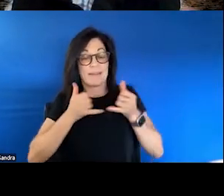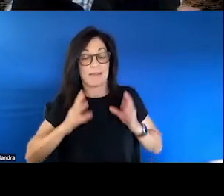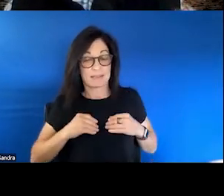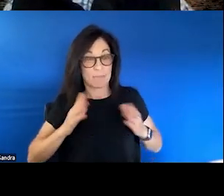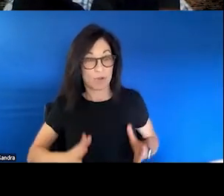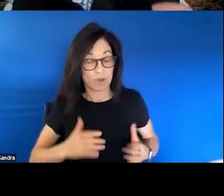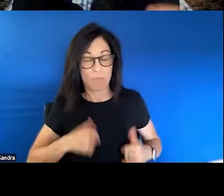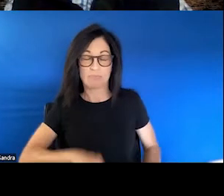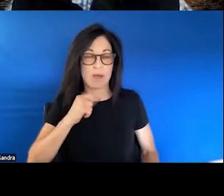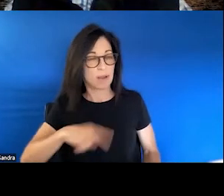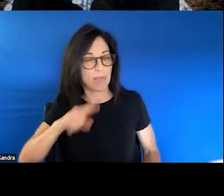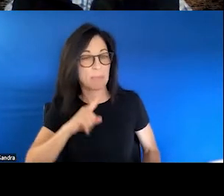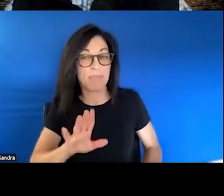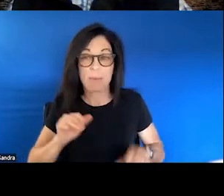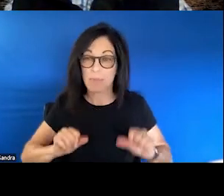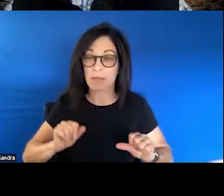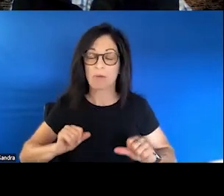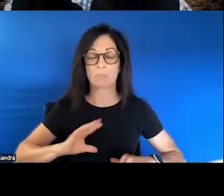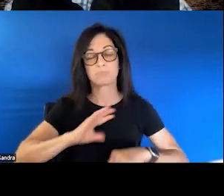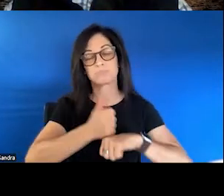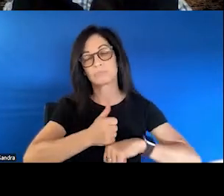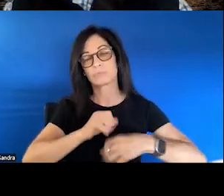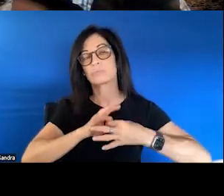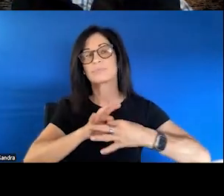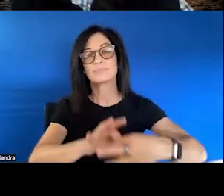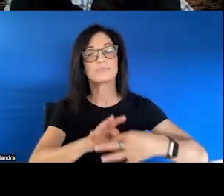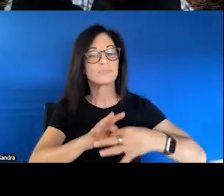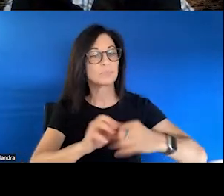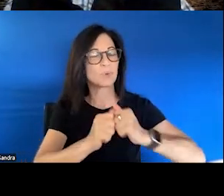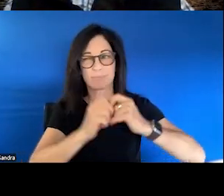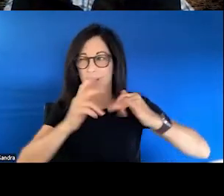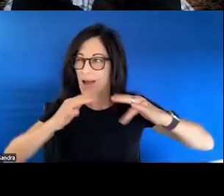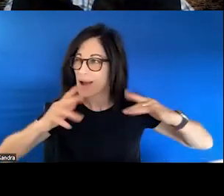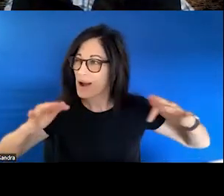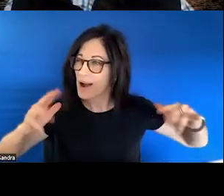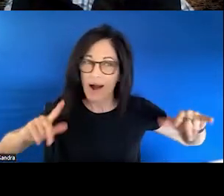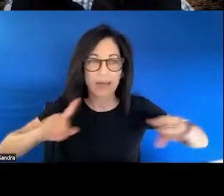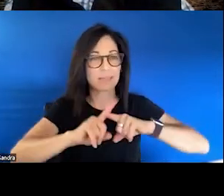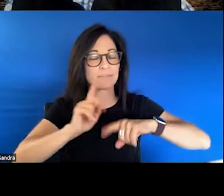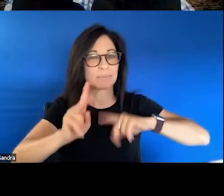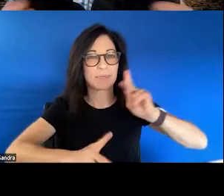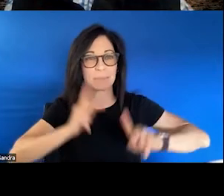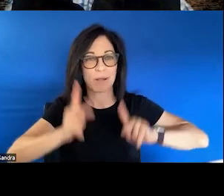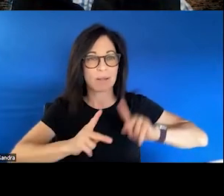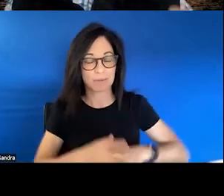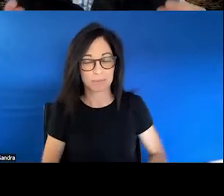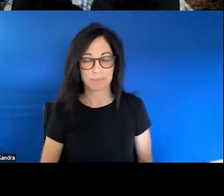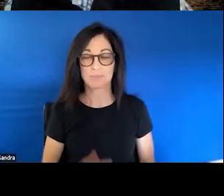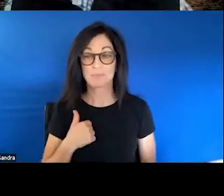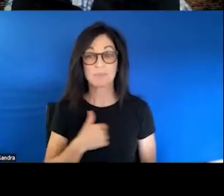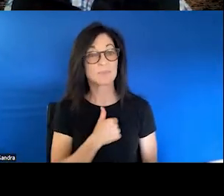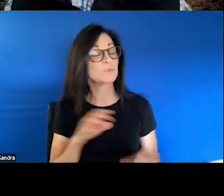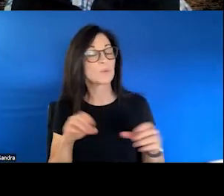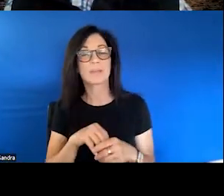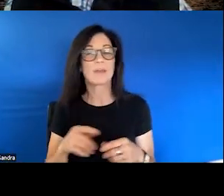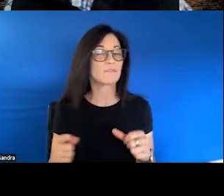ability to establish rapport with such a diverse population. What we are doing in those first